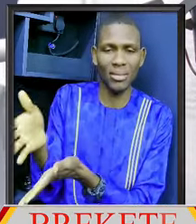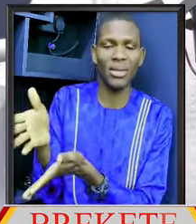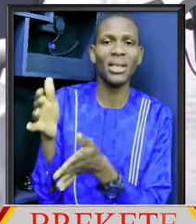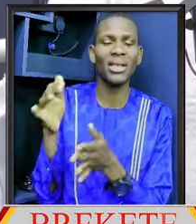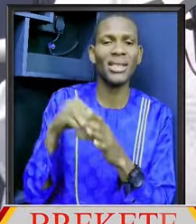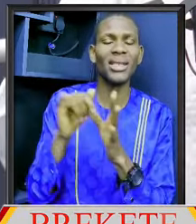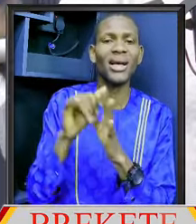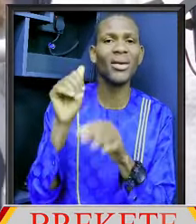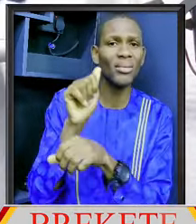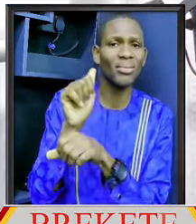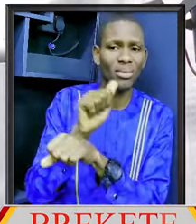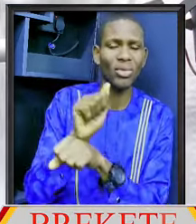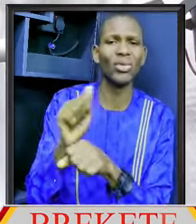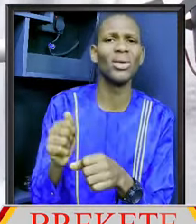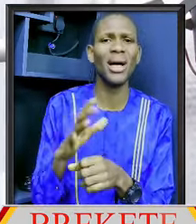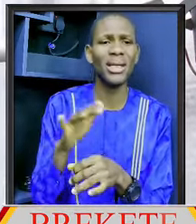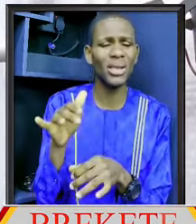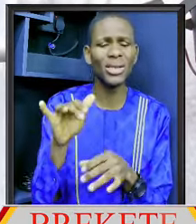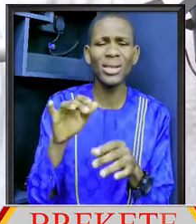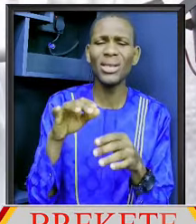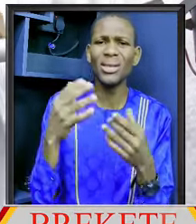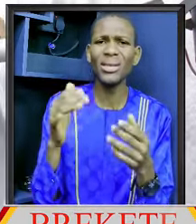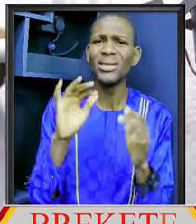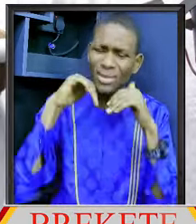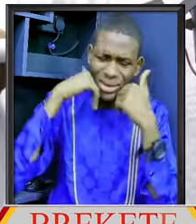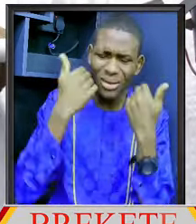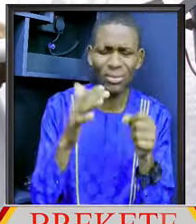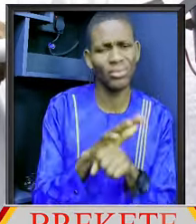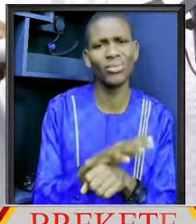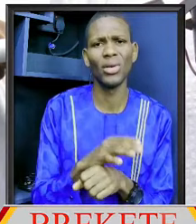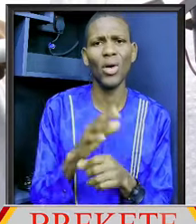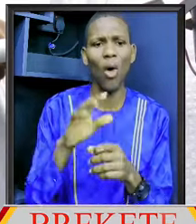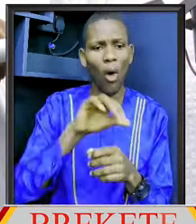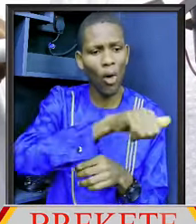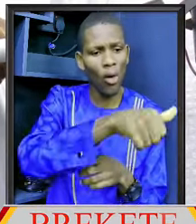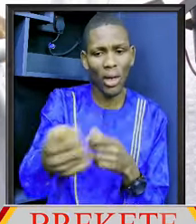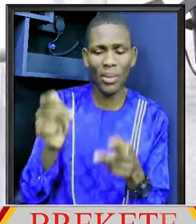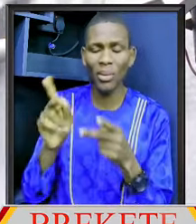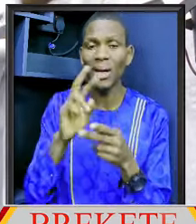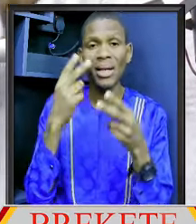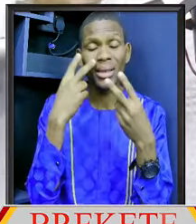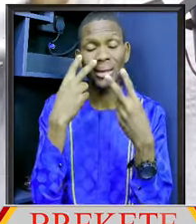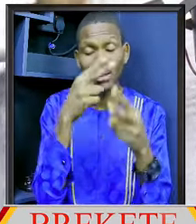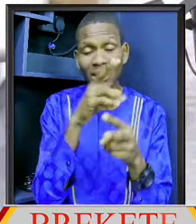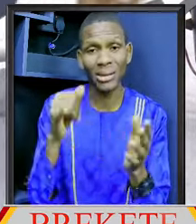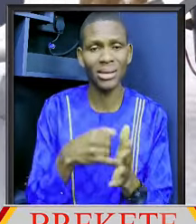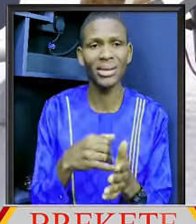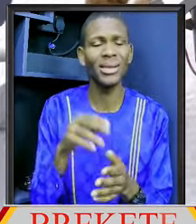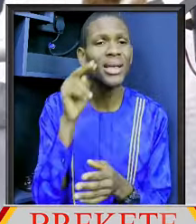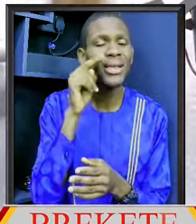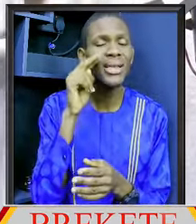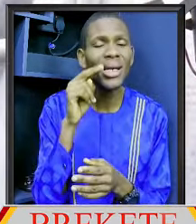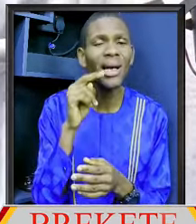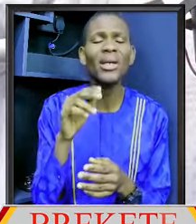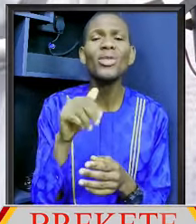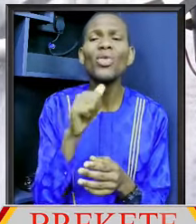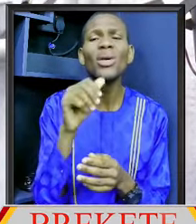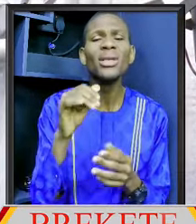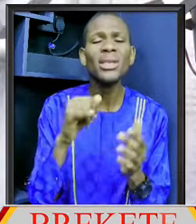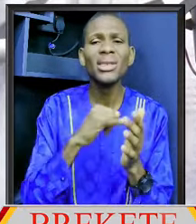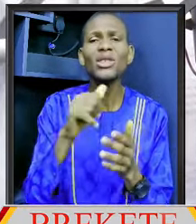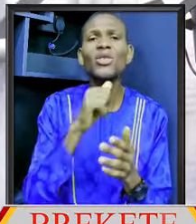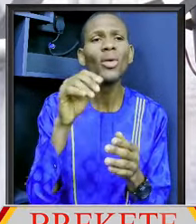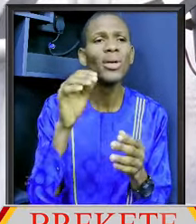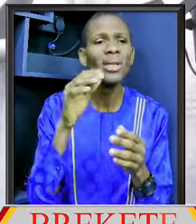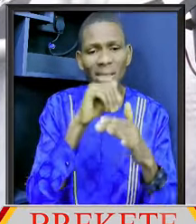it is so shameless that other people are seeing. In Nigeria, no be hidden thing. Say, if you